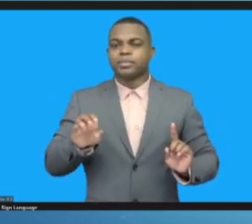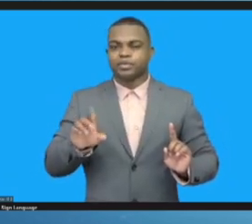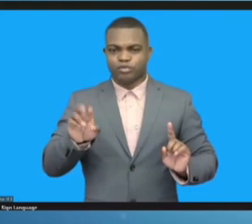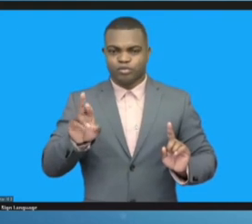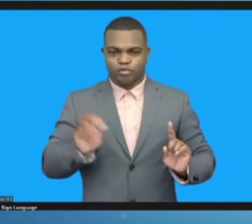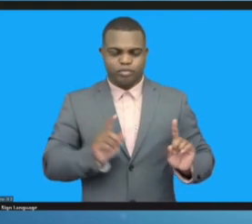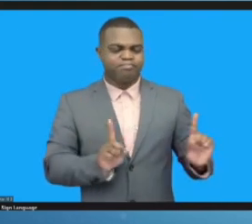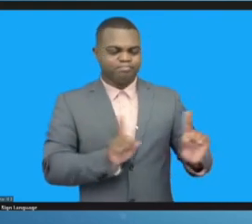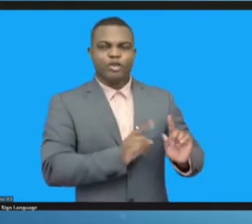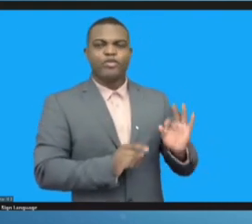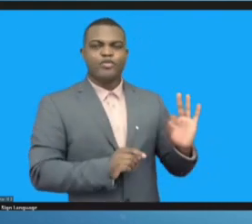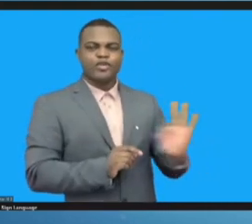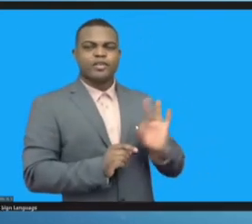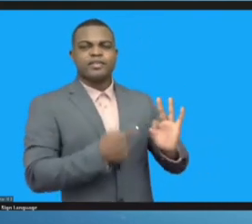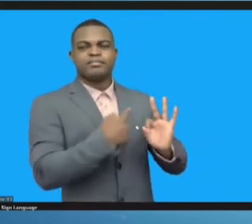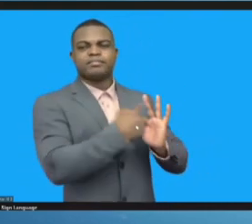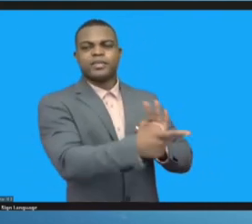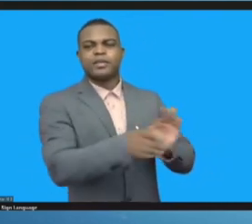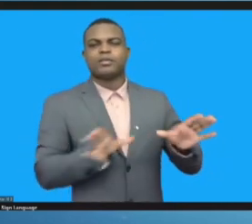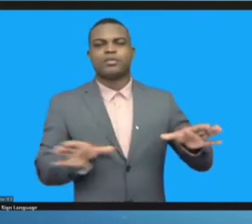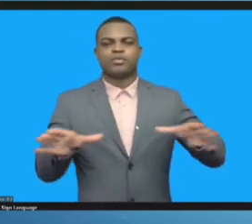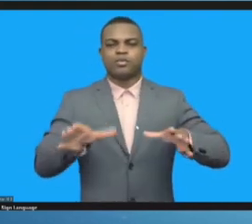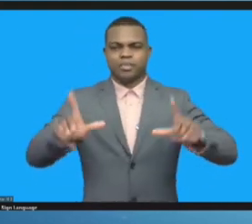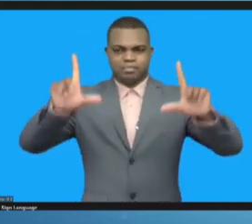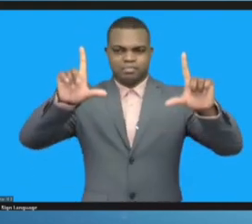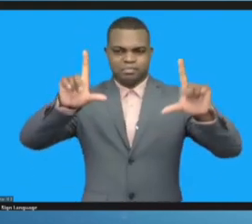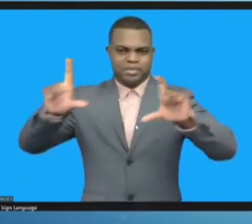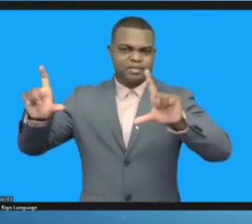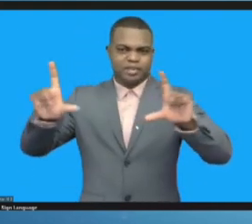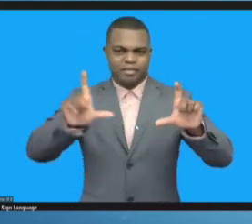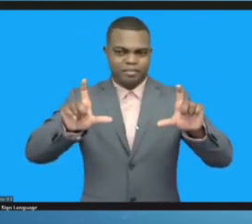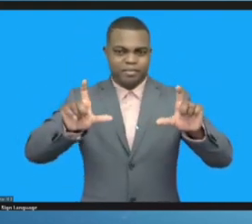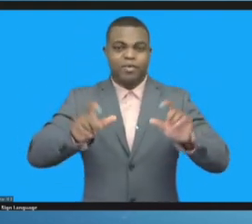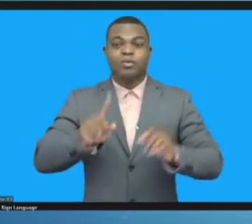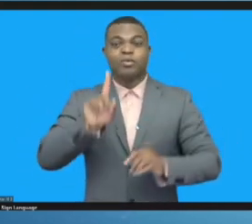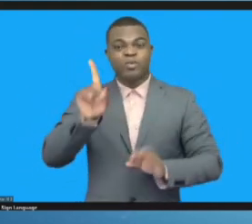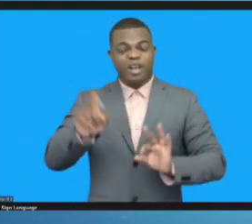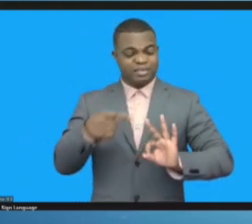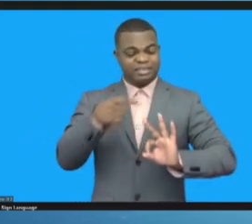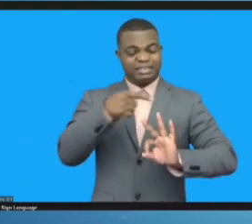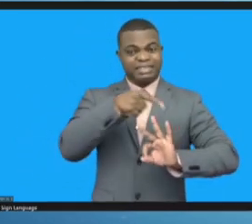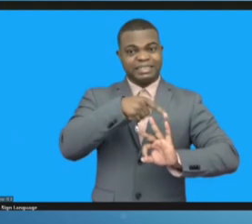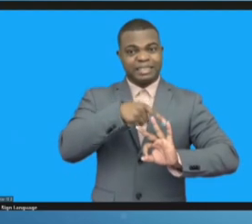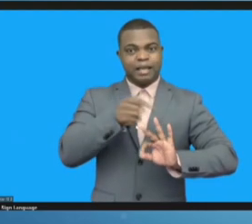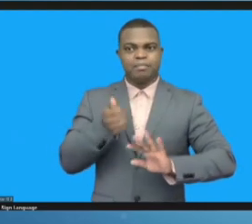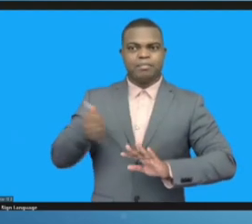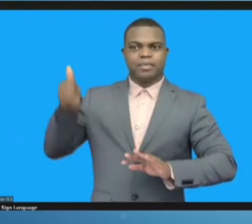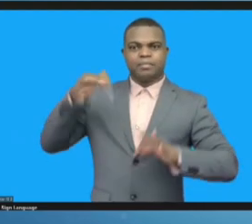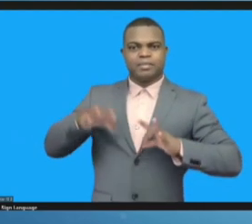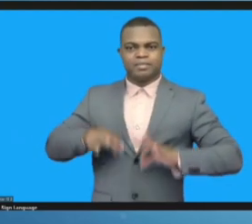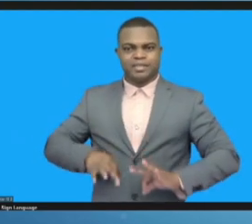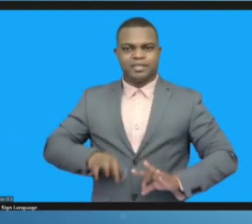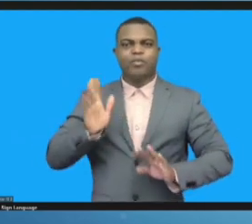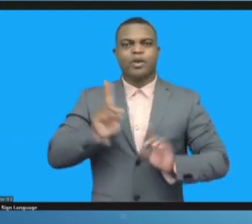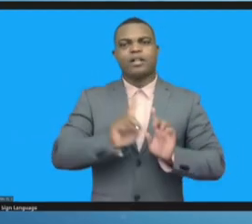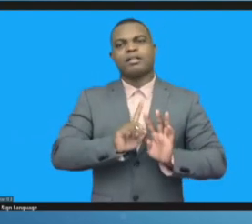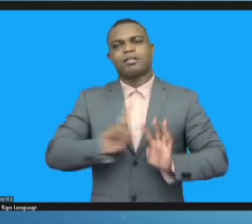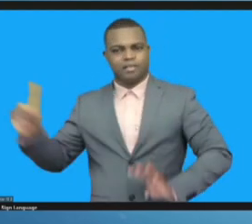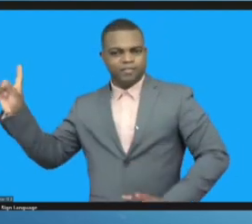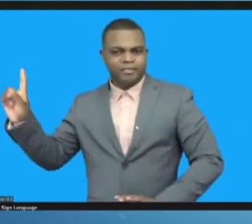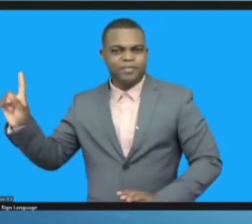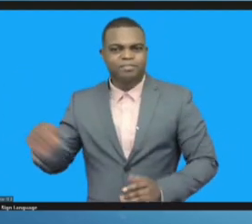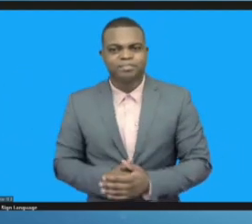Ladies and gentlemen, His Excellency the Prime Minister, as I said earlier, is an ardent advocate of digital transformation